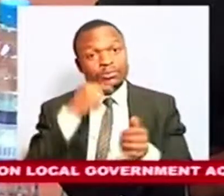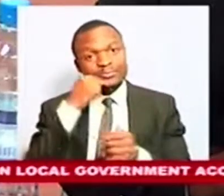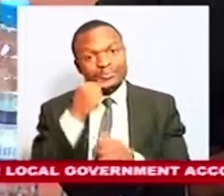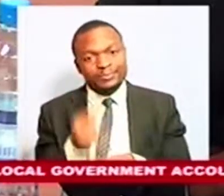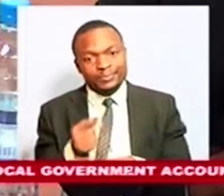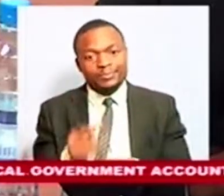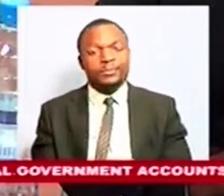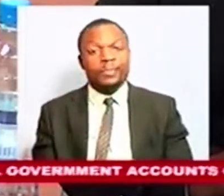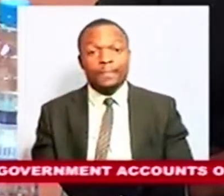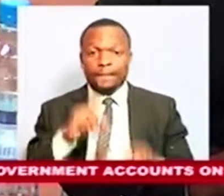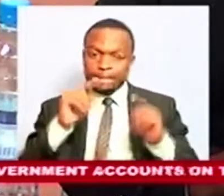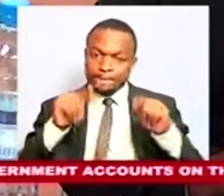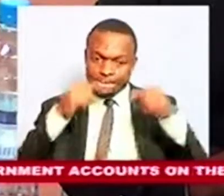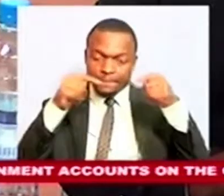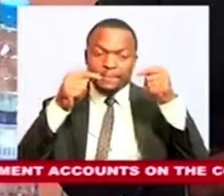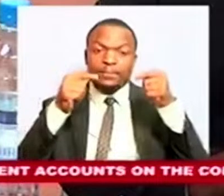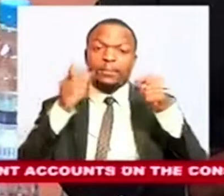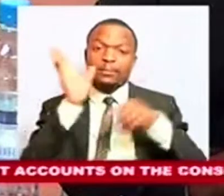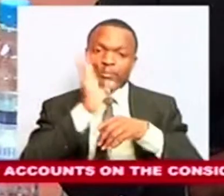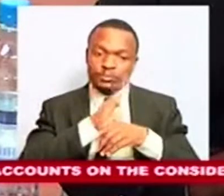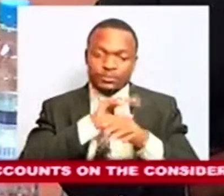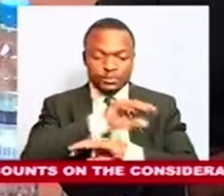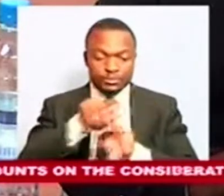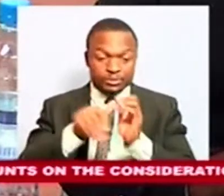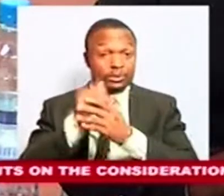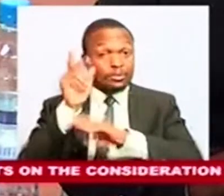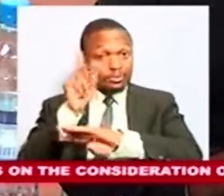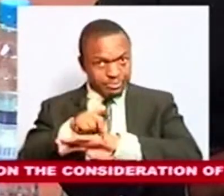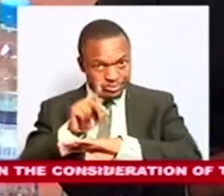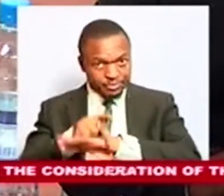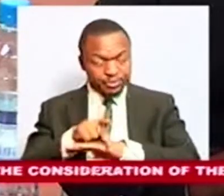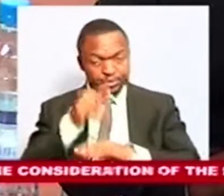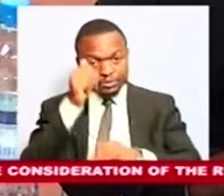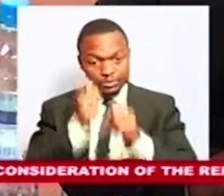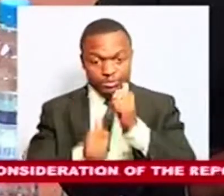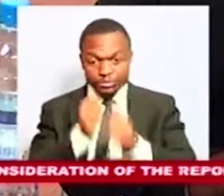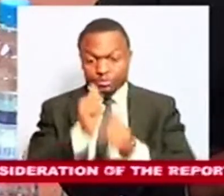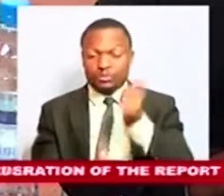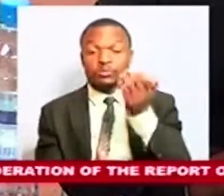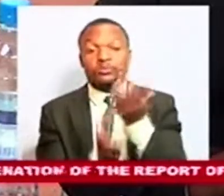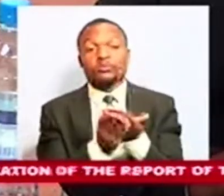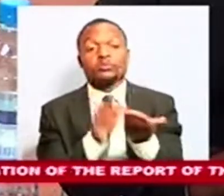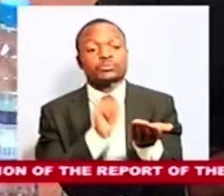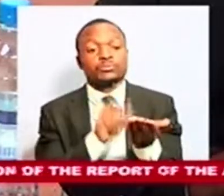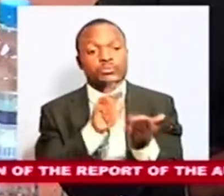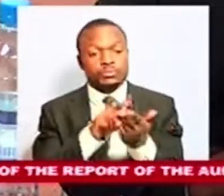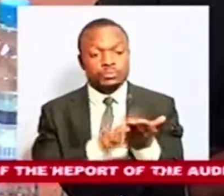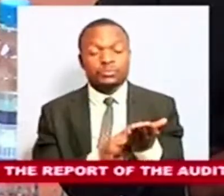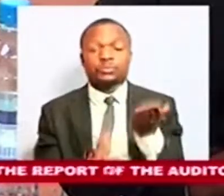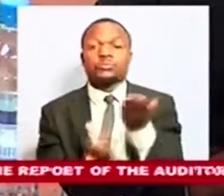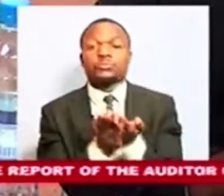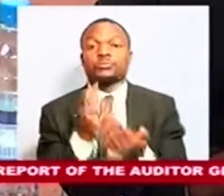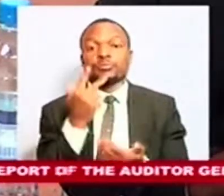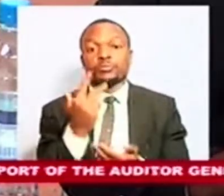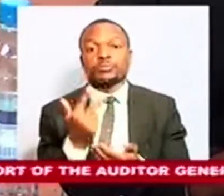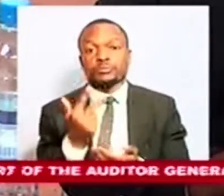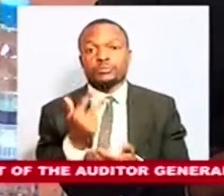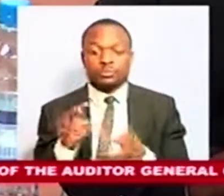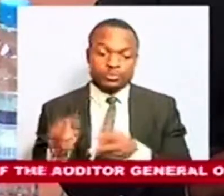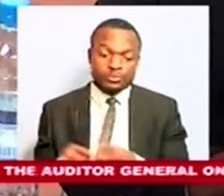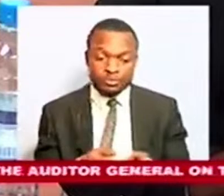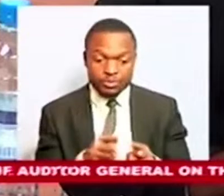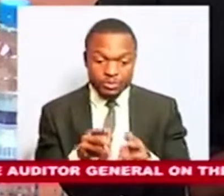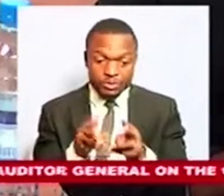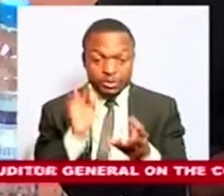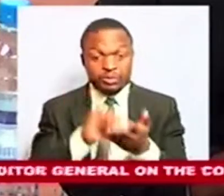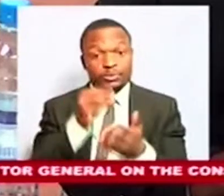that progress has since been made on all the projects, which are attached to this report as Appendix 3. Remedial